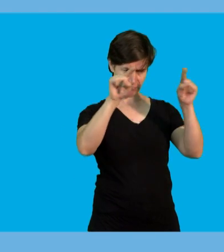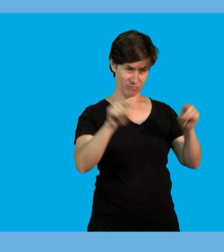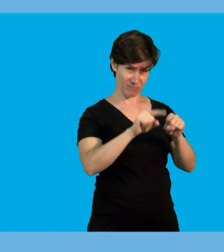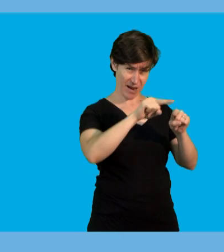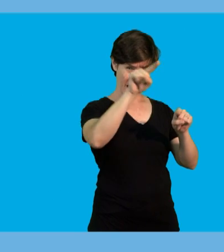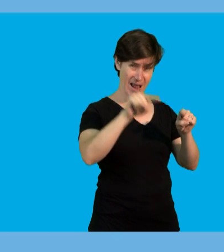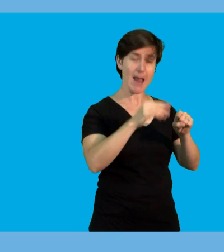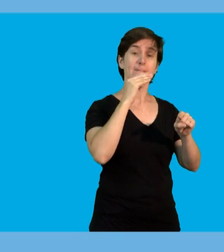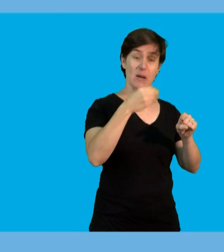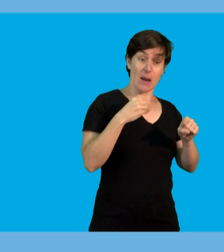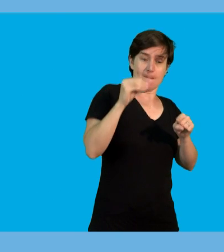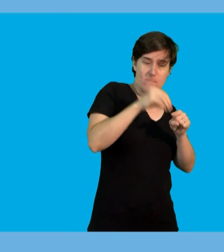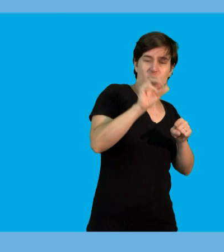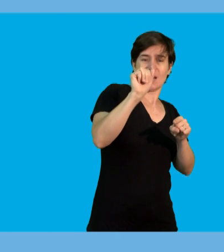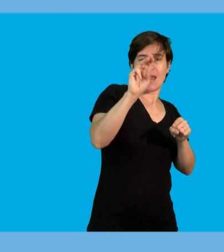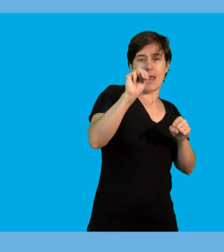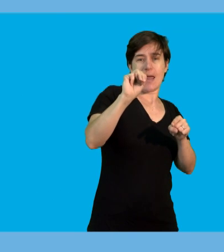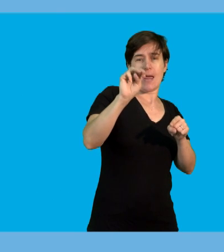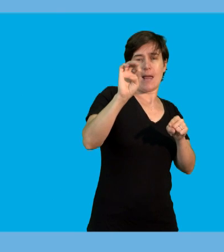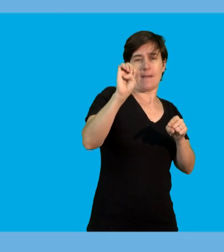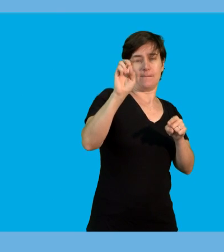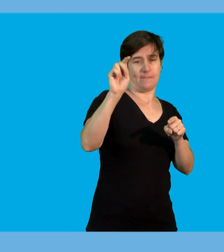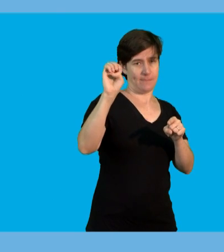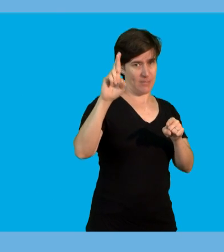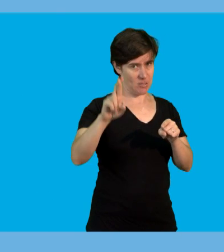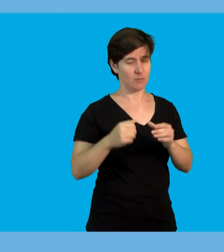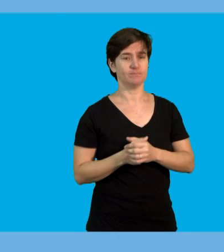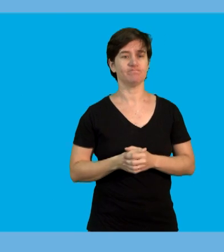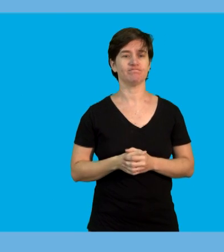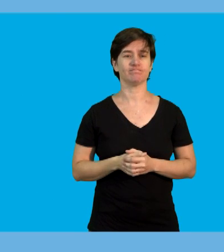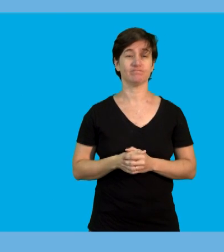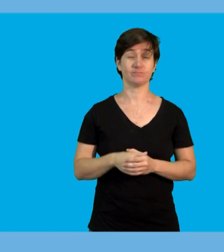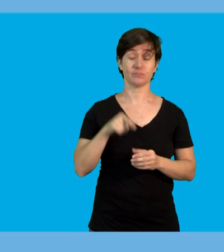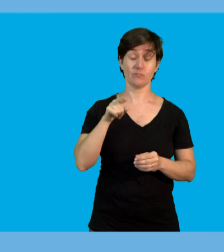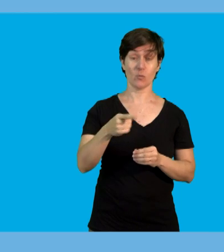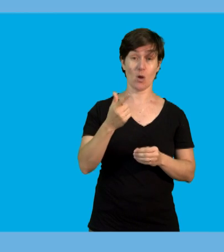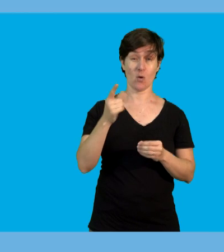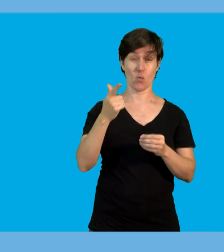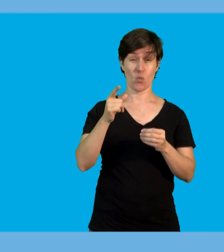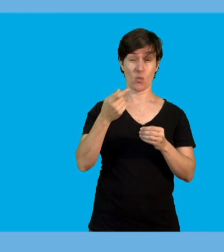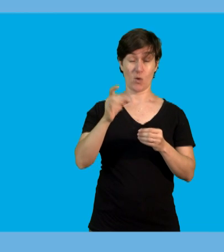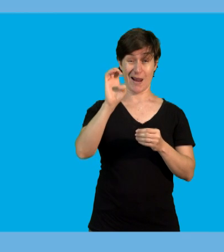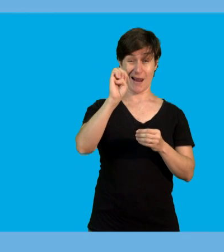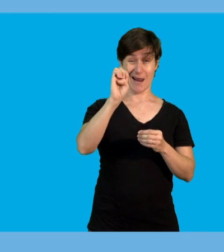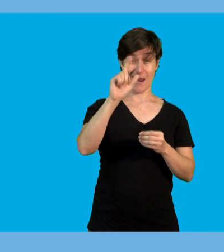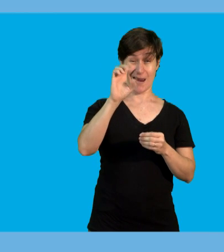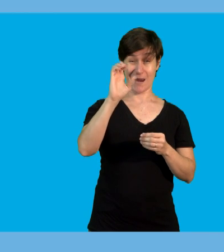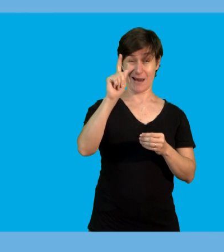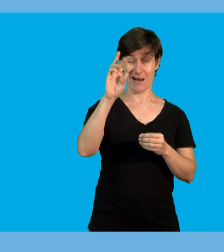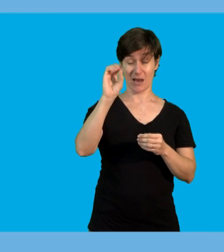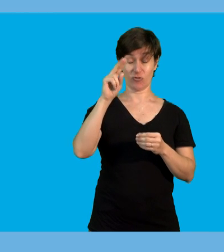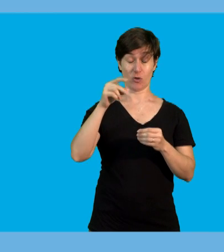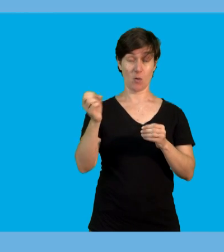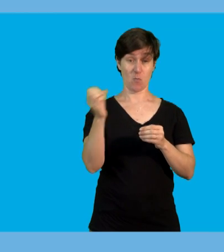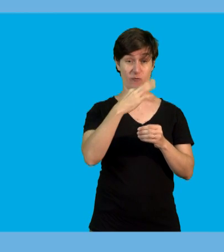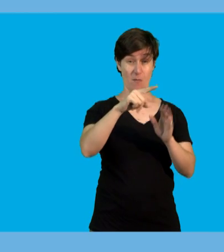connected in this circuit. So as our electrons are moving from the negative terminal to the positive terminal